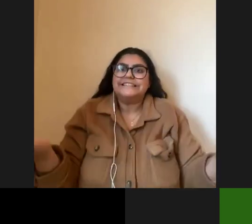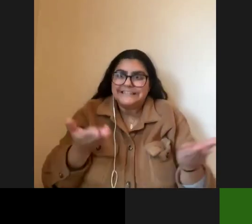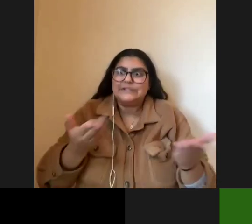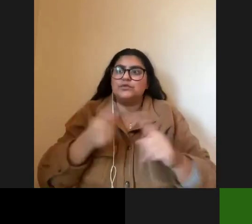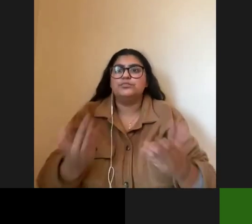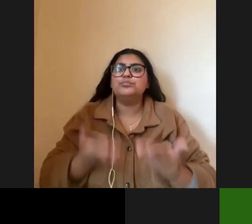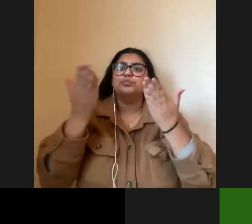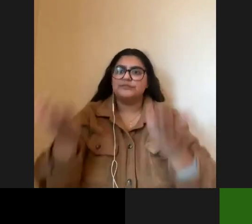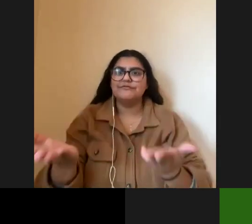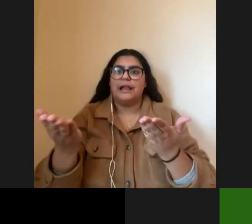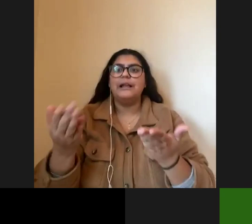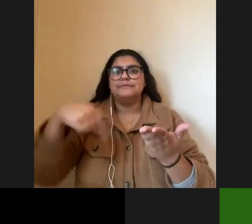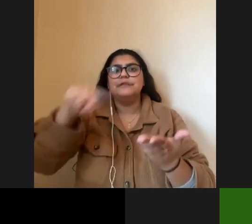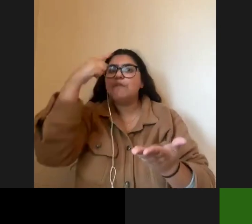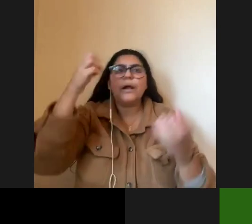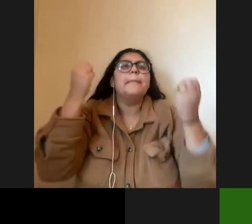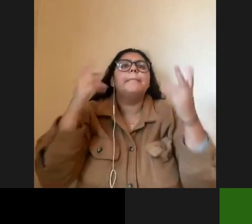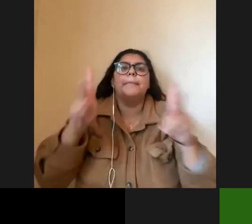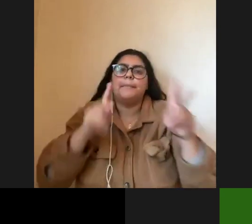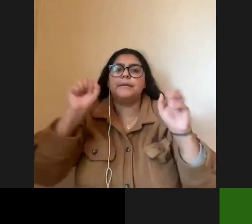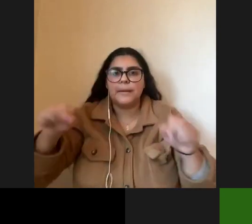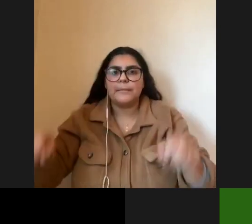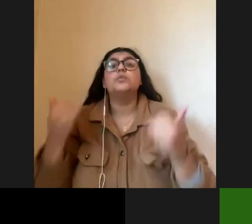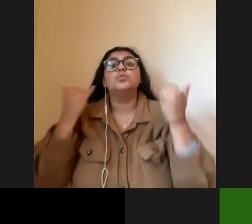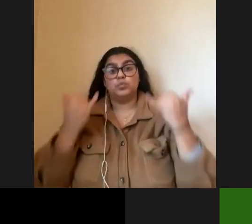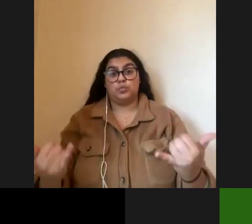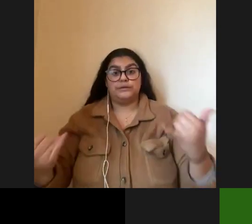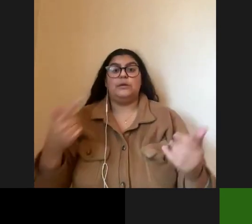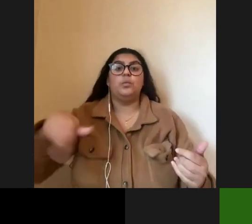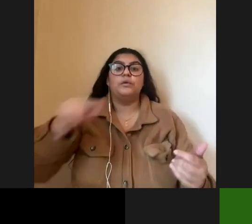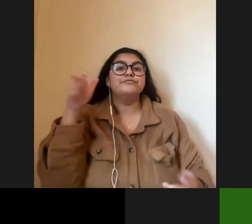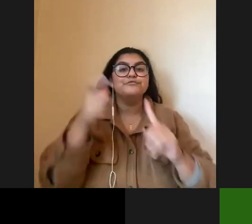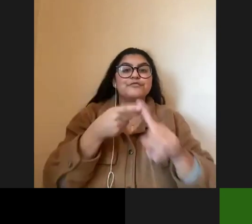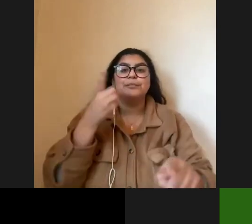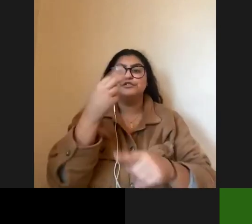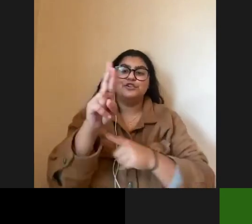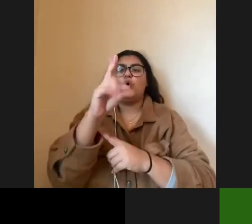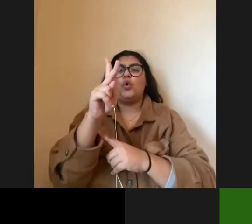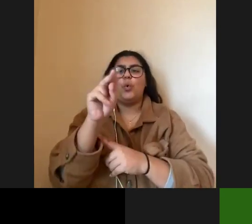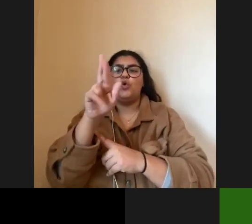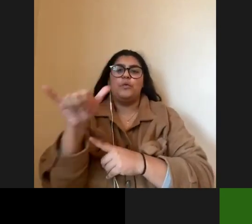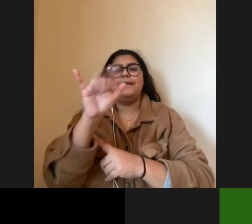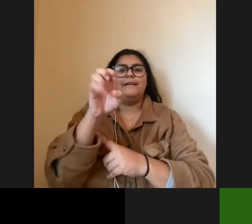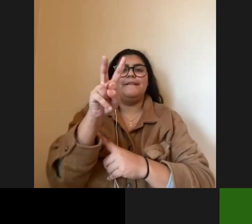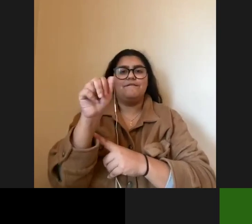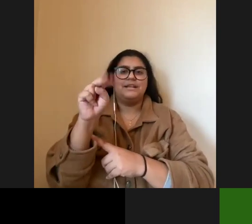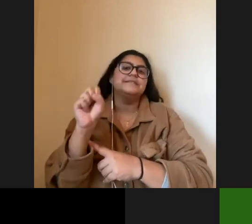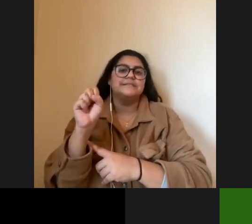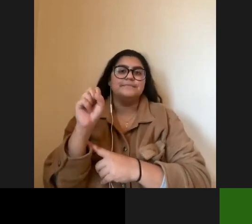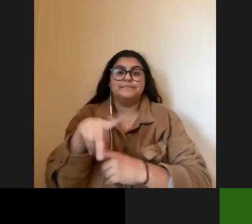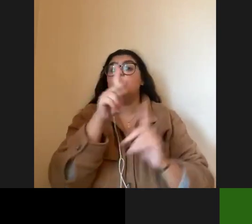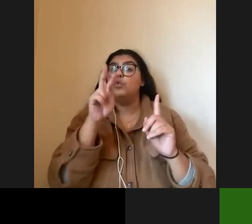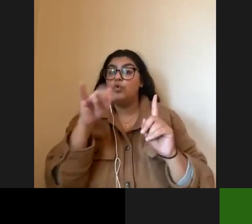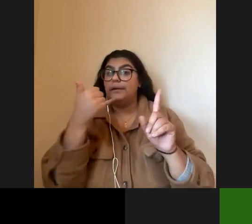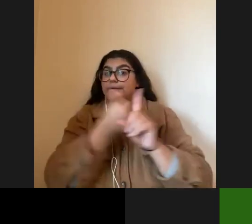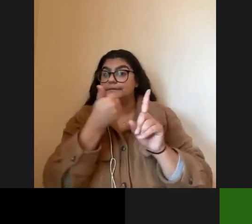as many people as we possibly can. Today, we're going to be hearing from Dr. Kory Evans. Kory is a good